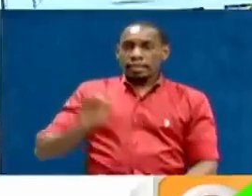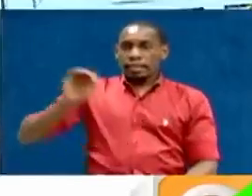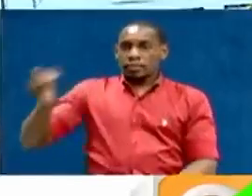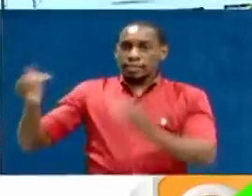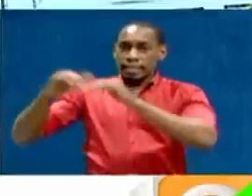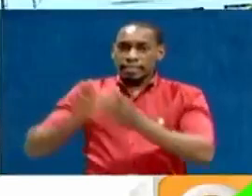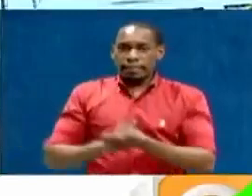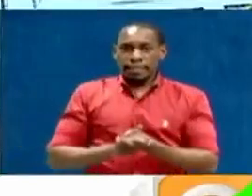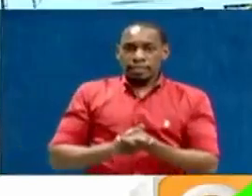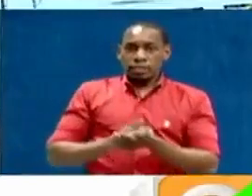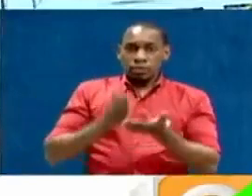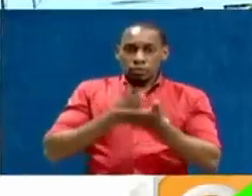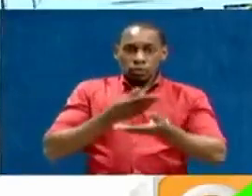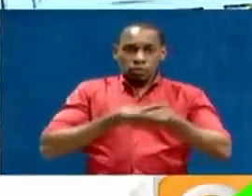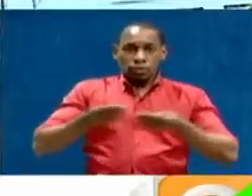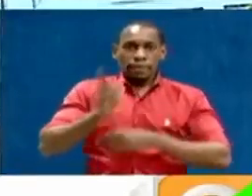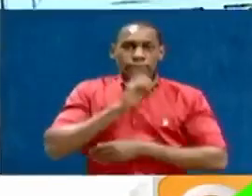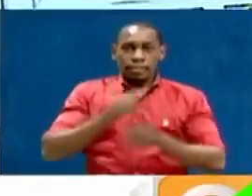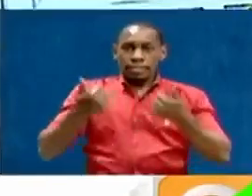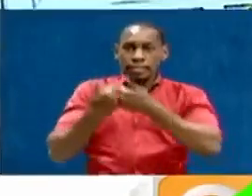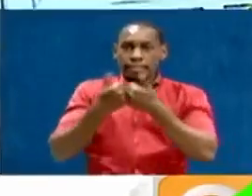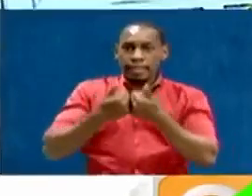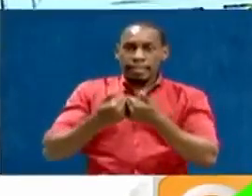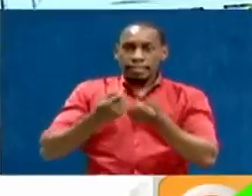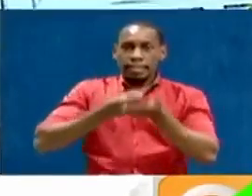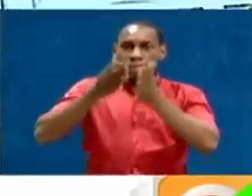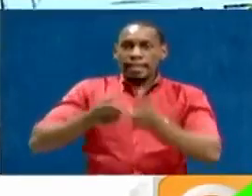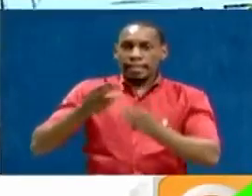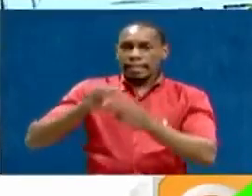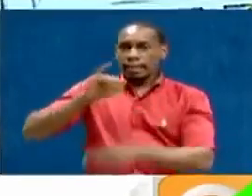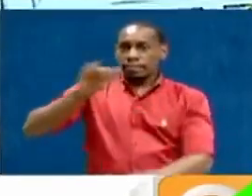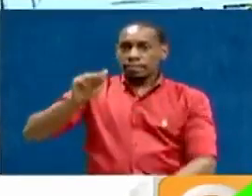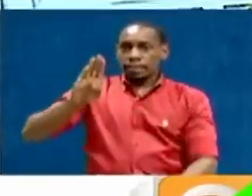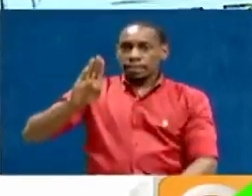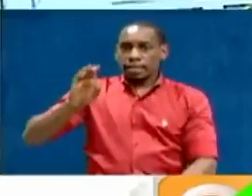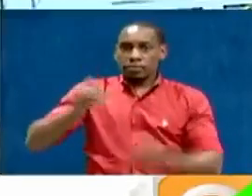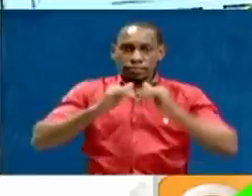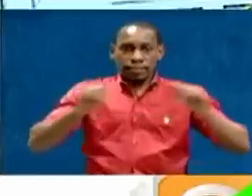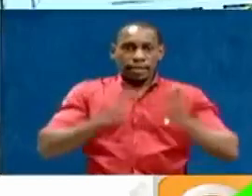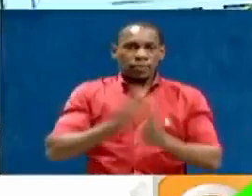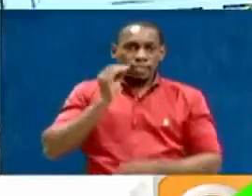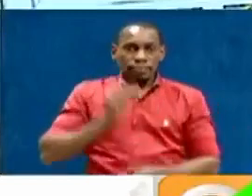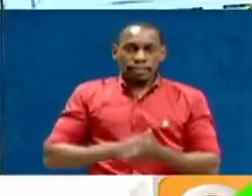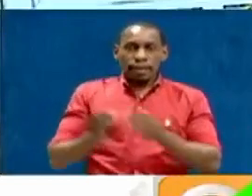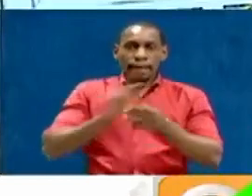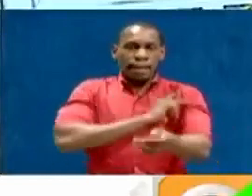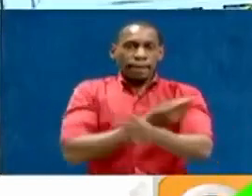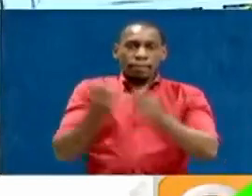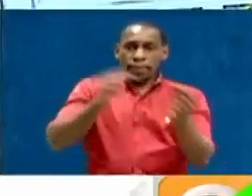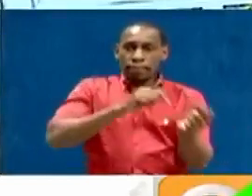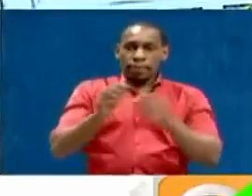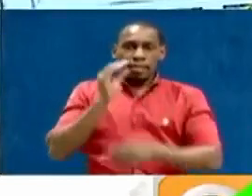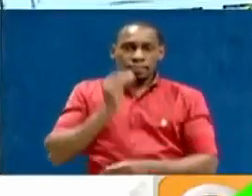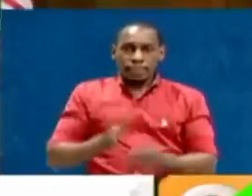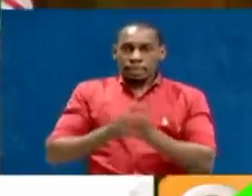Elachi. Gichana now effectively replaces embattled clerk Jacob Ngwele, who fell out with Speaker Elachi. The power struggles between Speaker